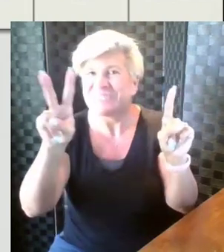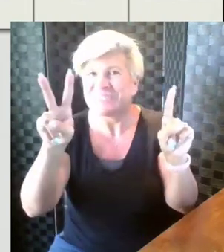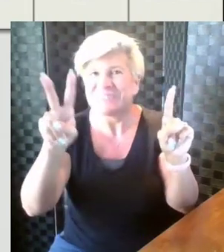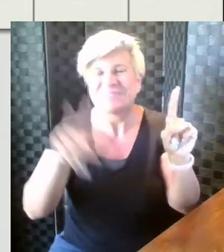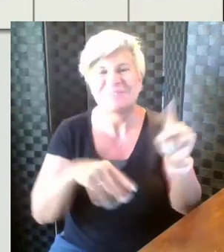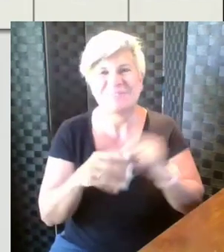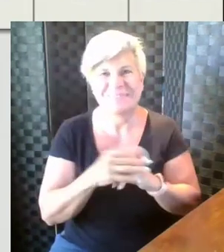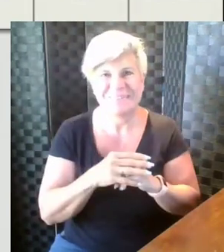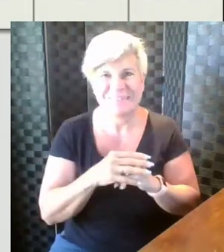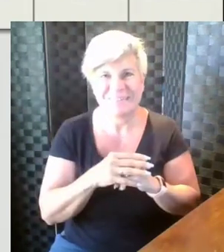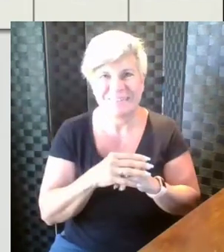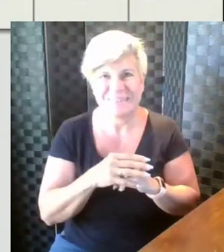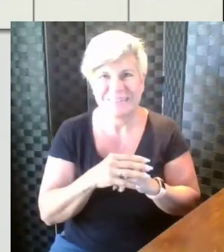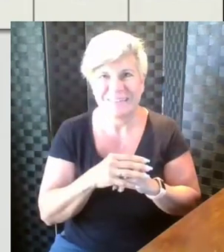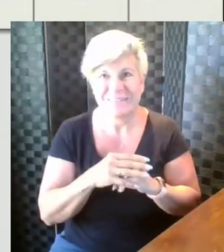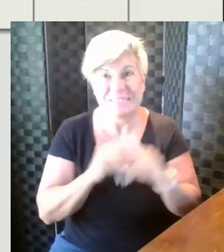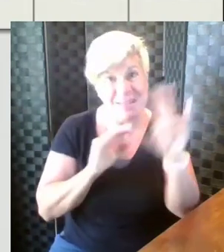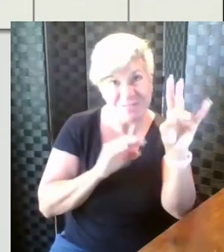2,